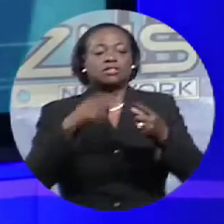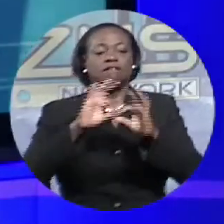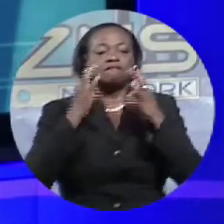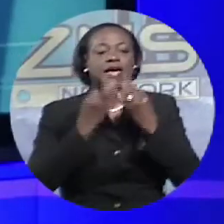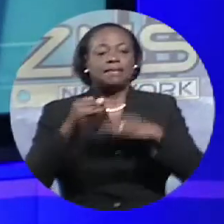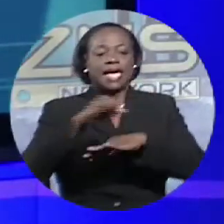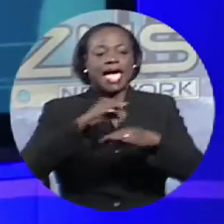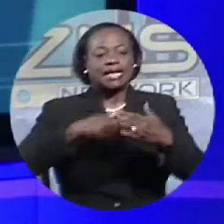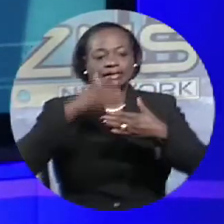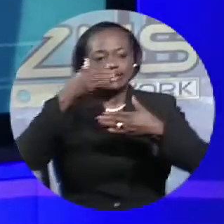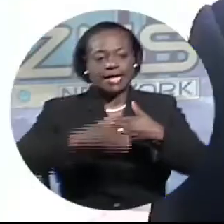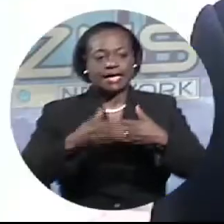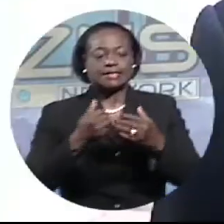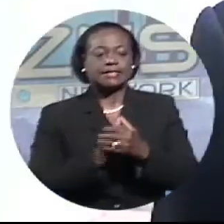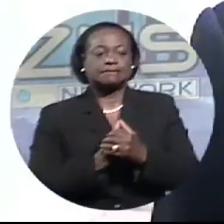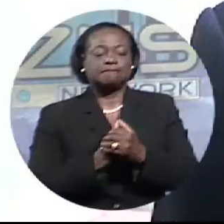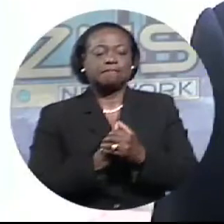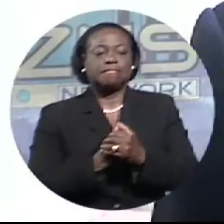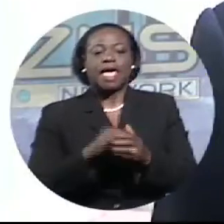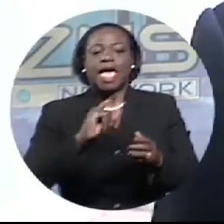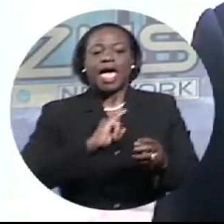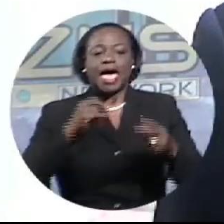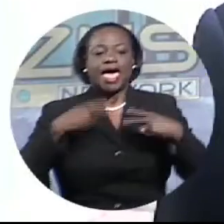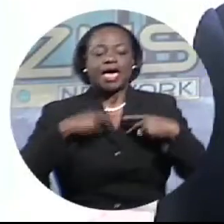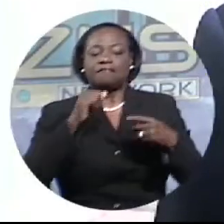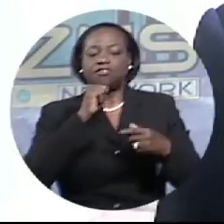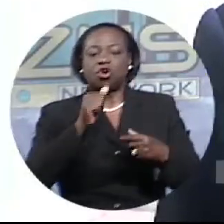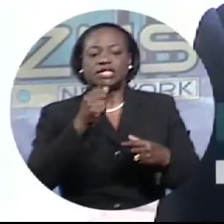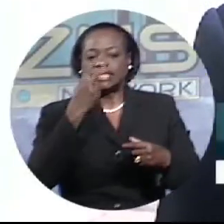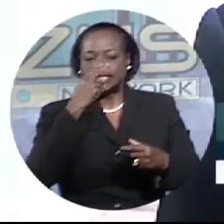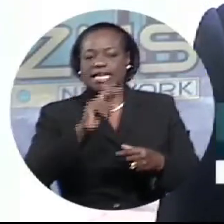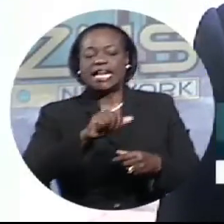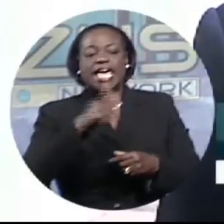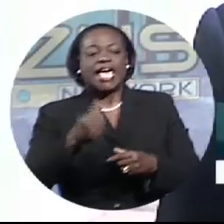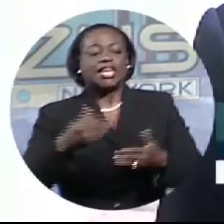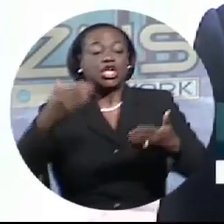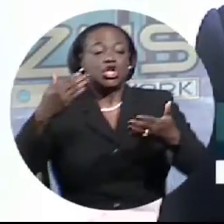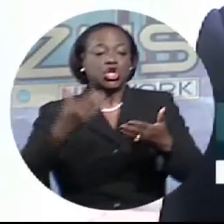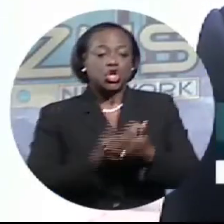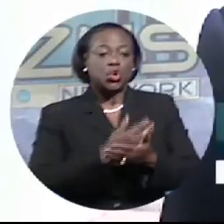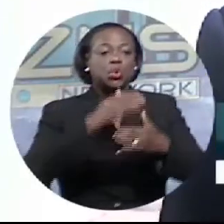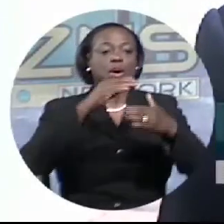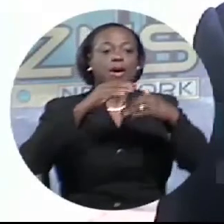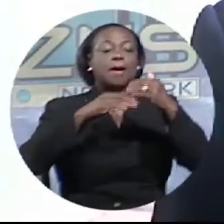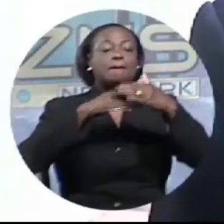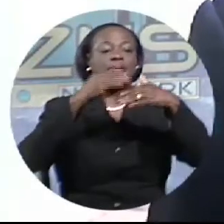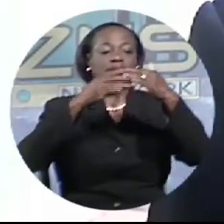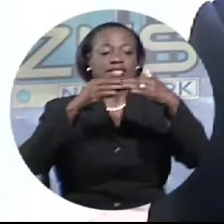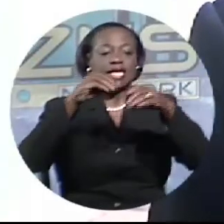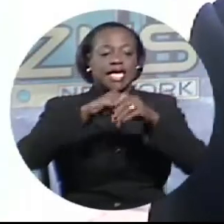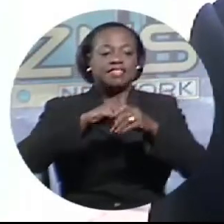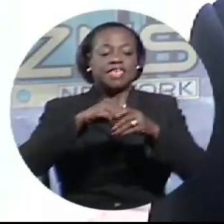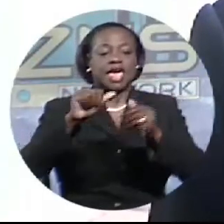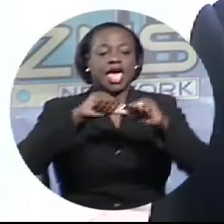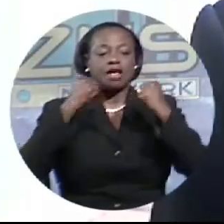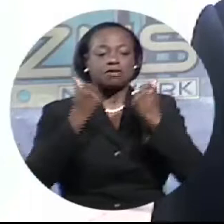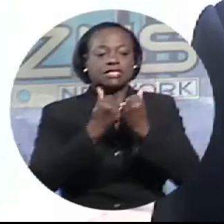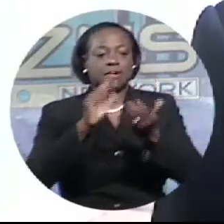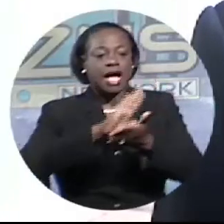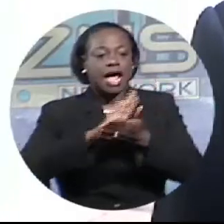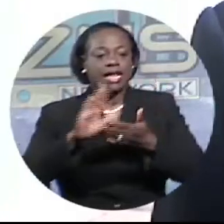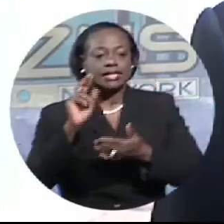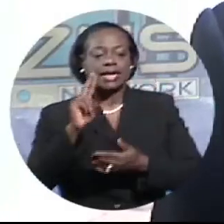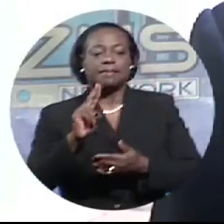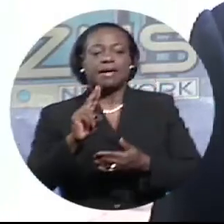next. But I haven't seen any new construction in some of the areas where we have cleared. And the